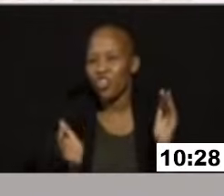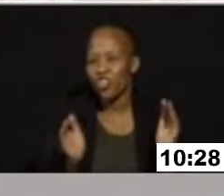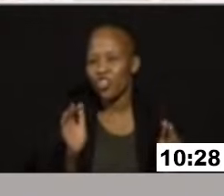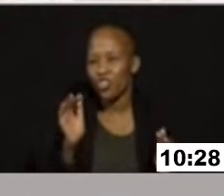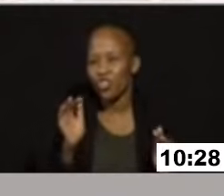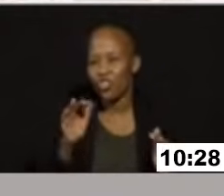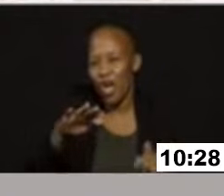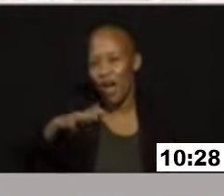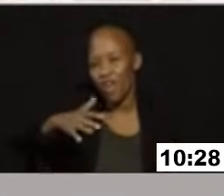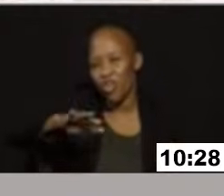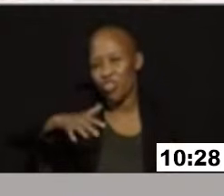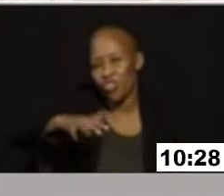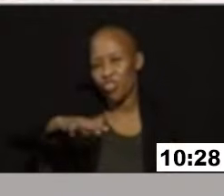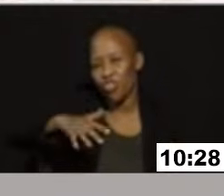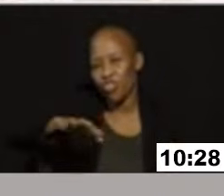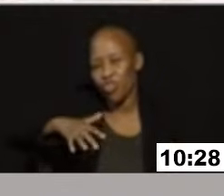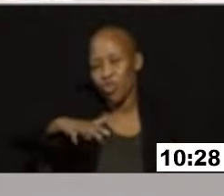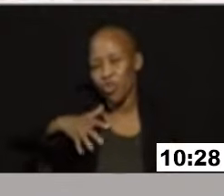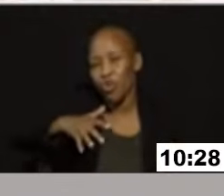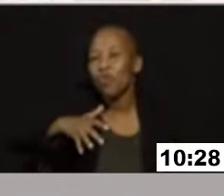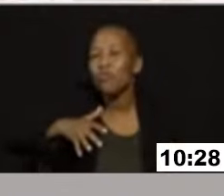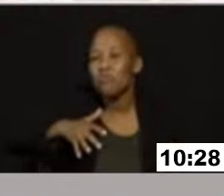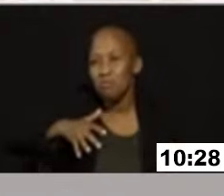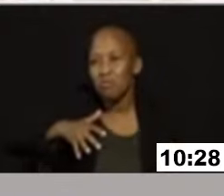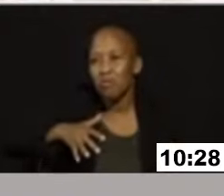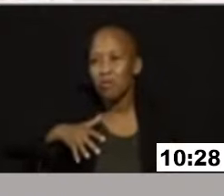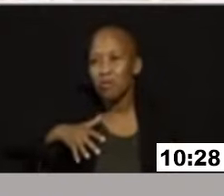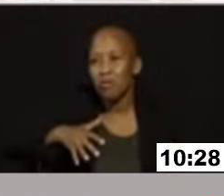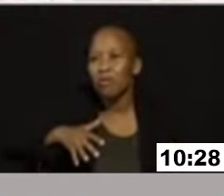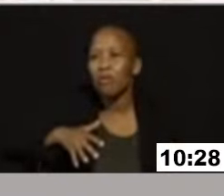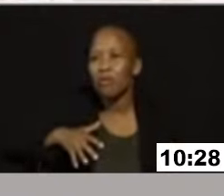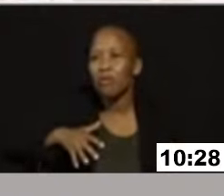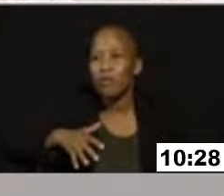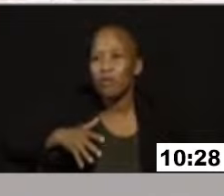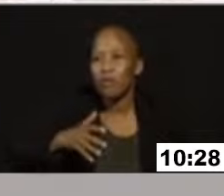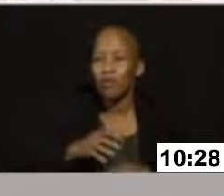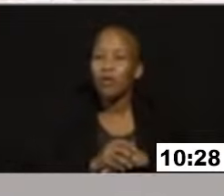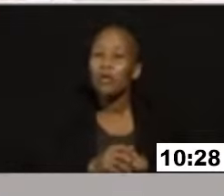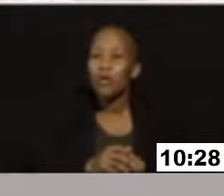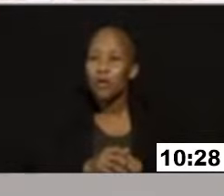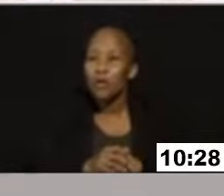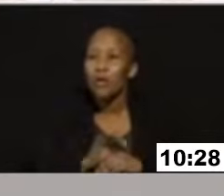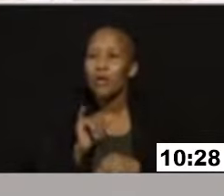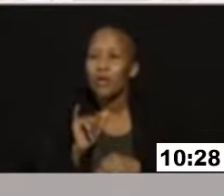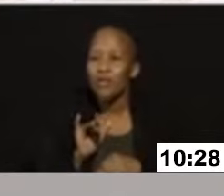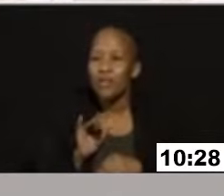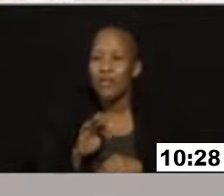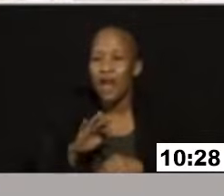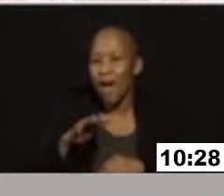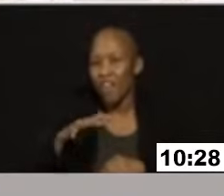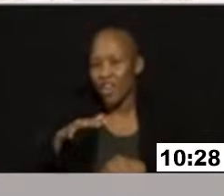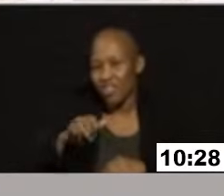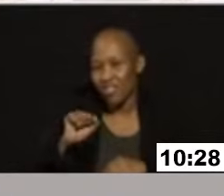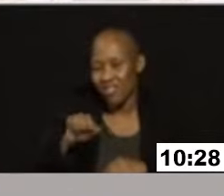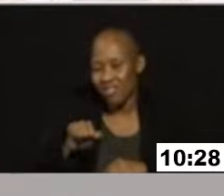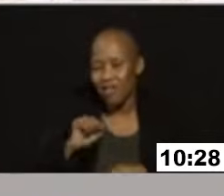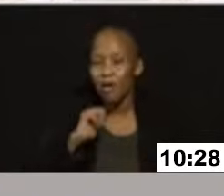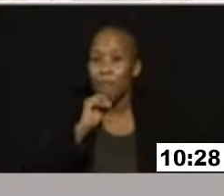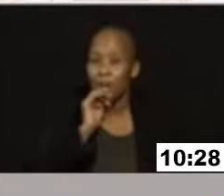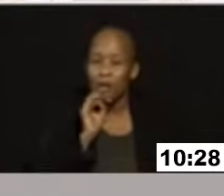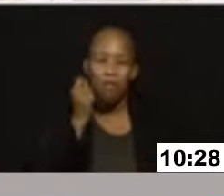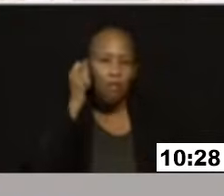maybe, yeah, was it not an aberration? And if it's an aberration, that can be